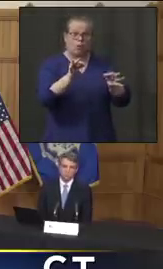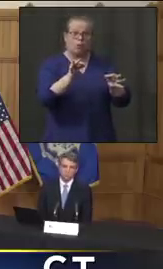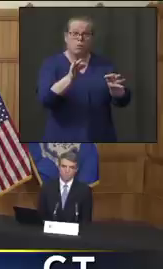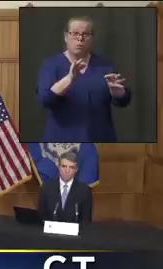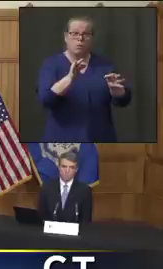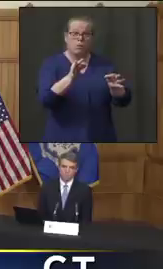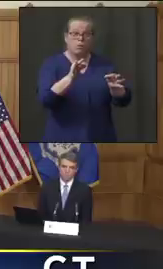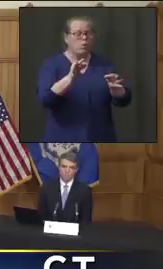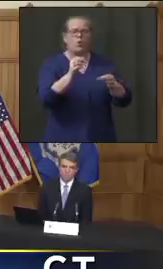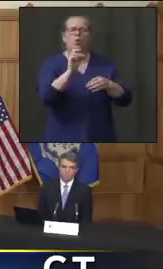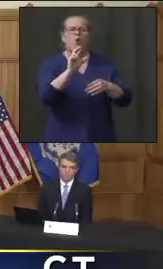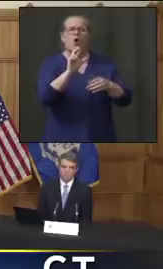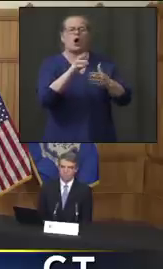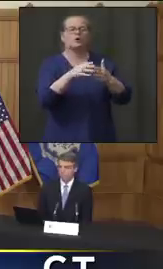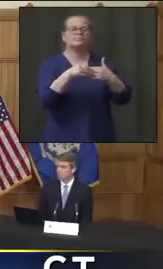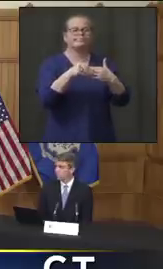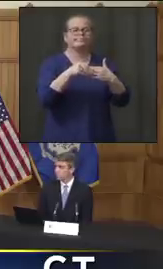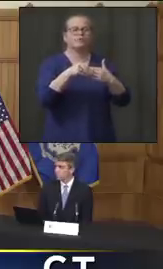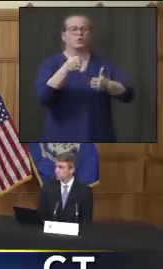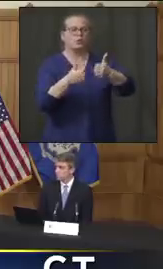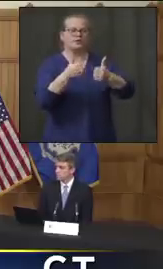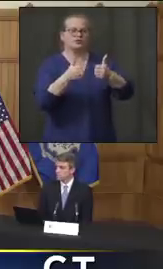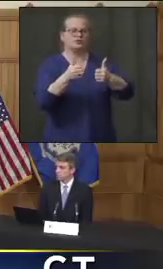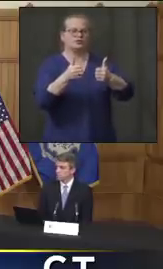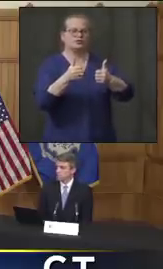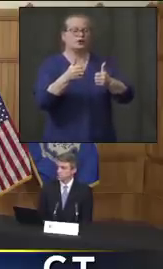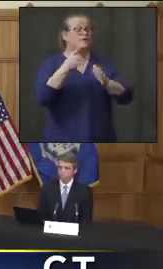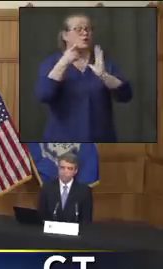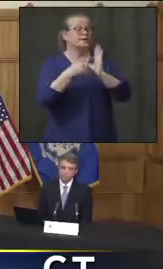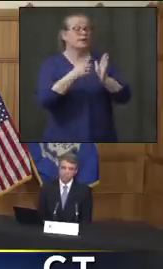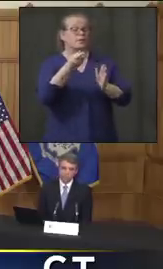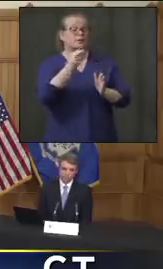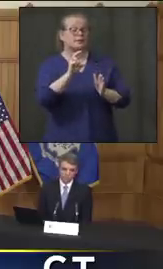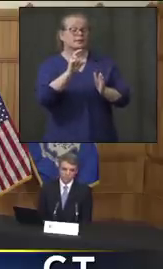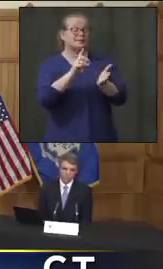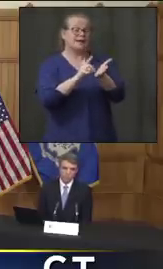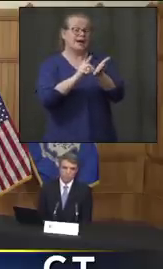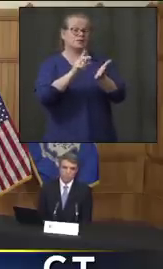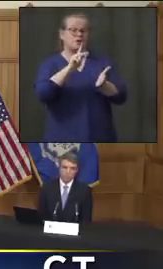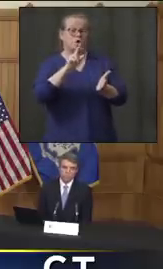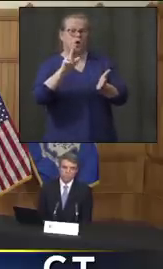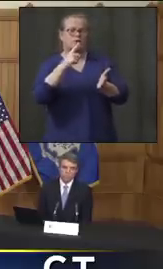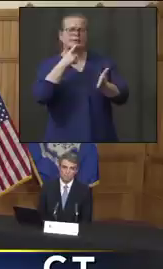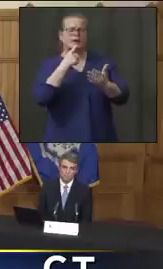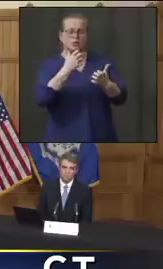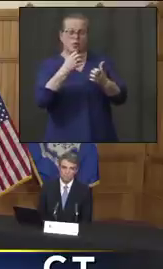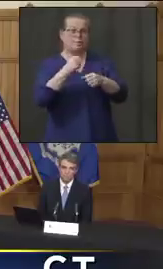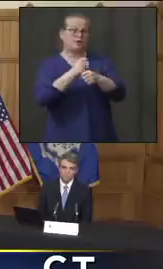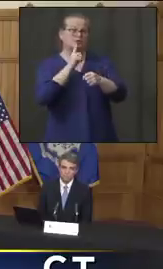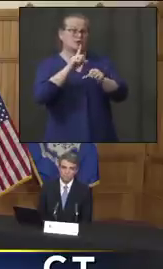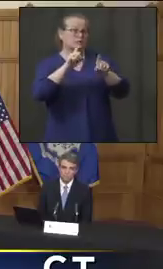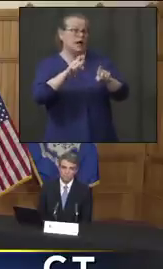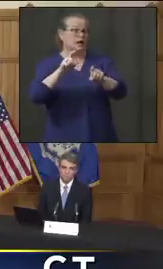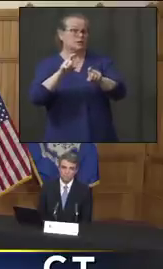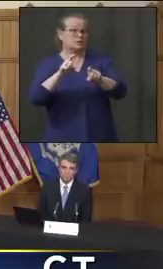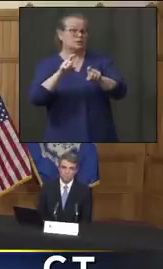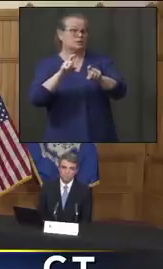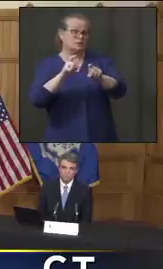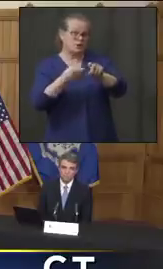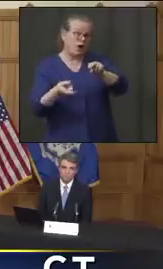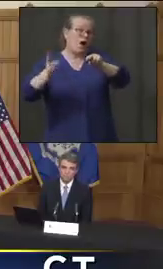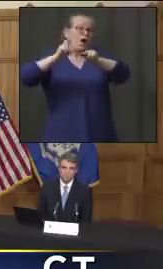mentioned that you want to have testing ramped up to about 42,000 per week. Besides that, if that